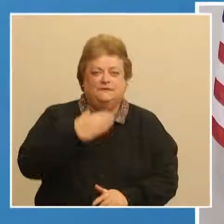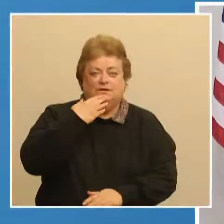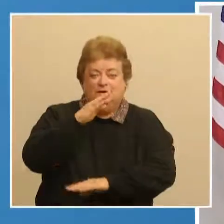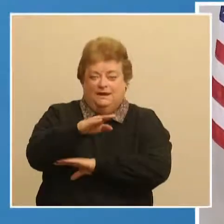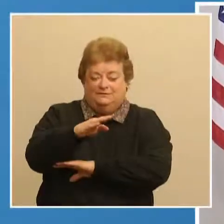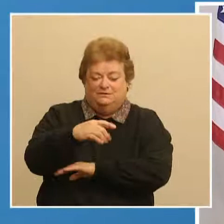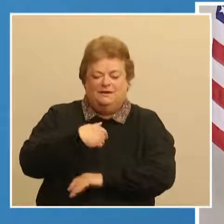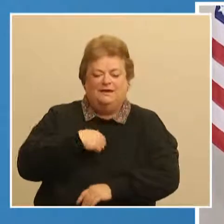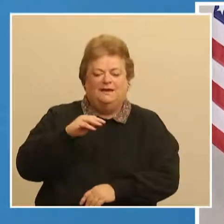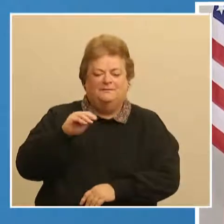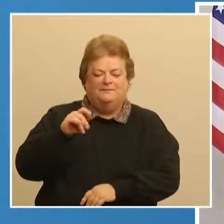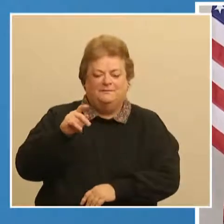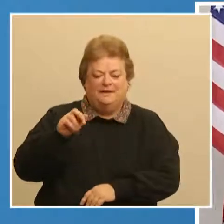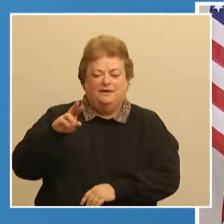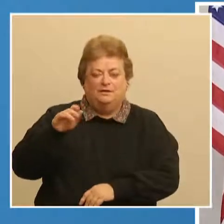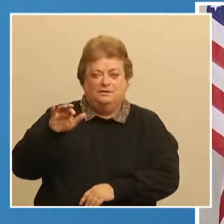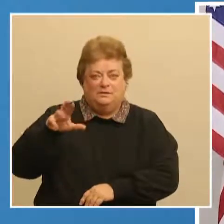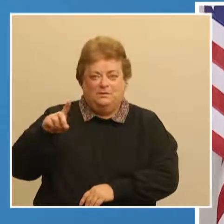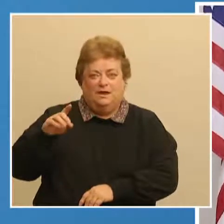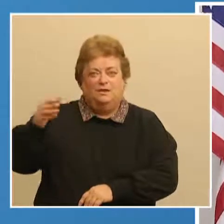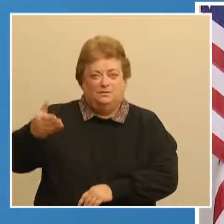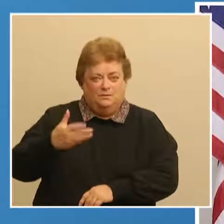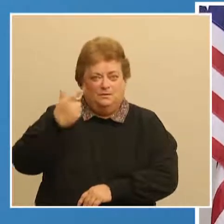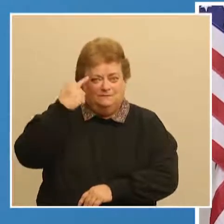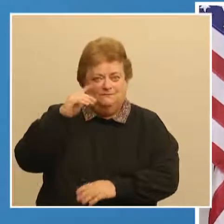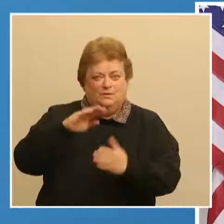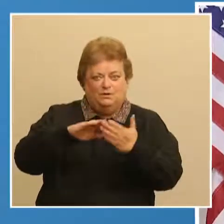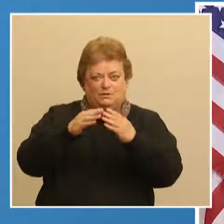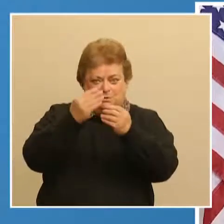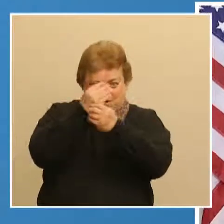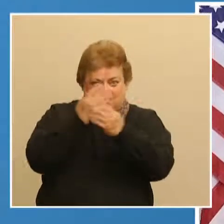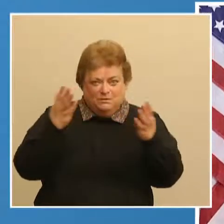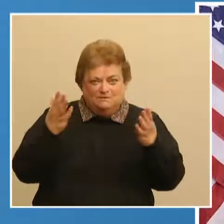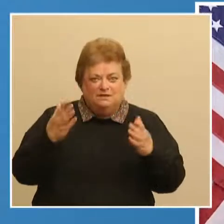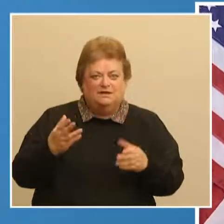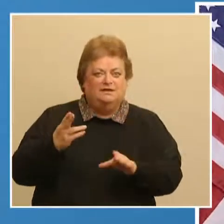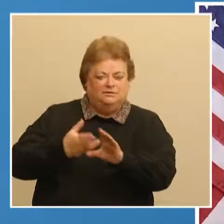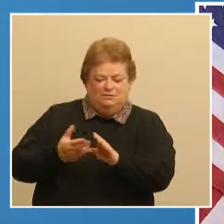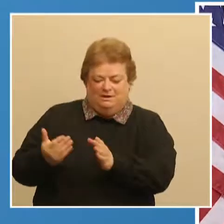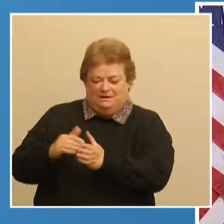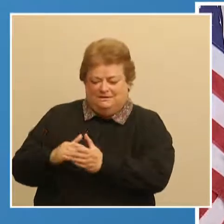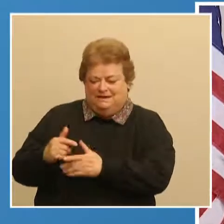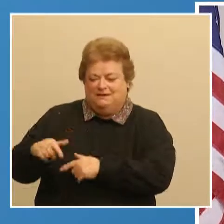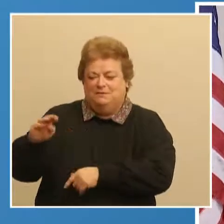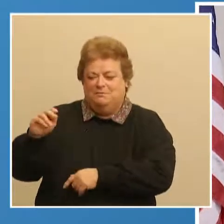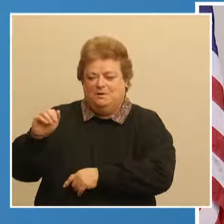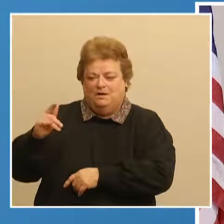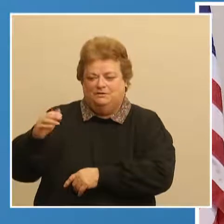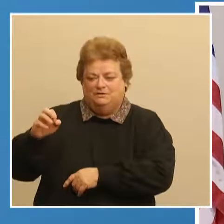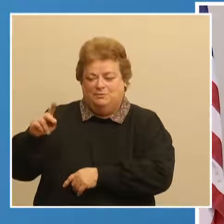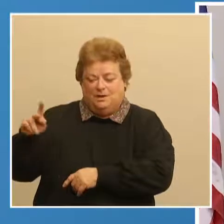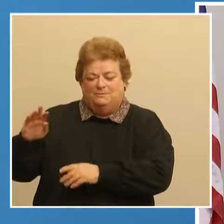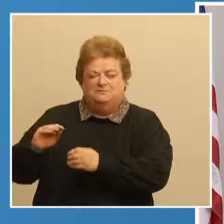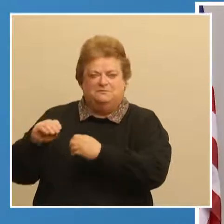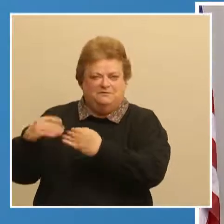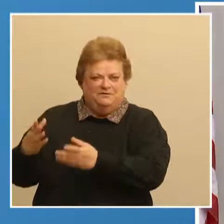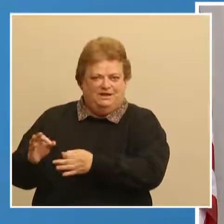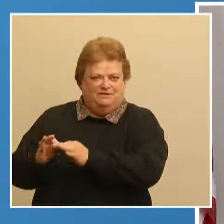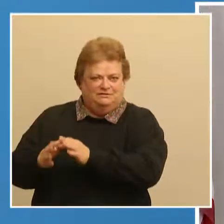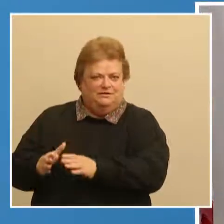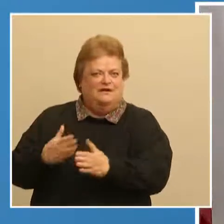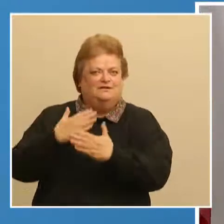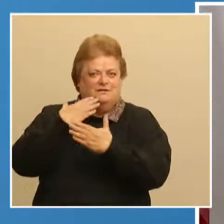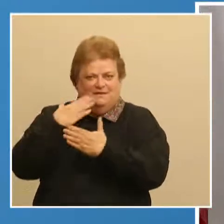Good afternoon. I'm Mayor Lyrian Gaylor-Baird, and welcome to this community briefing. Joining us once again to provide interpretation is Margie Prop, and